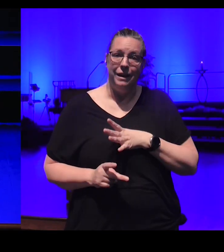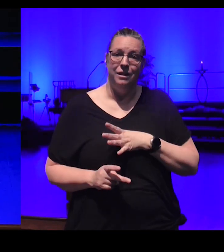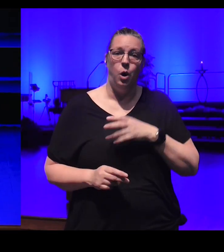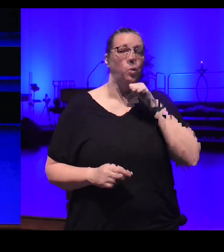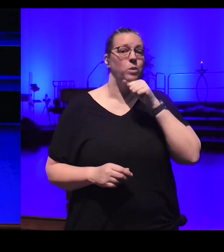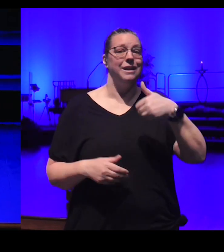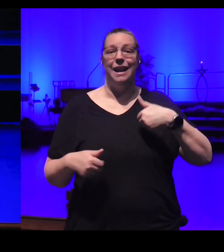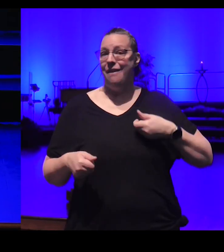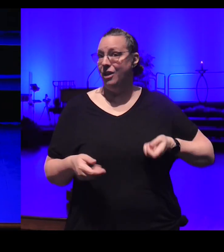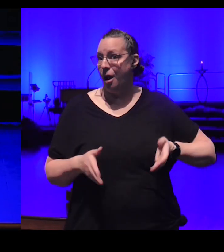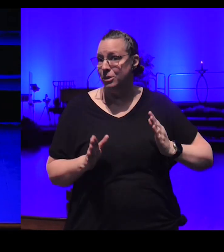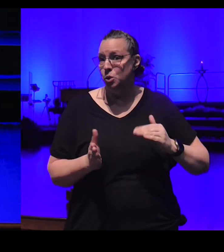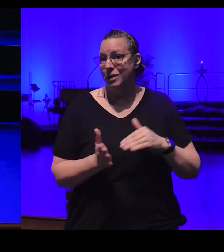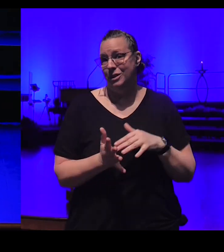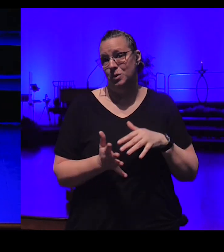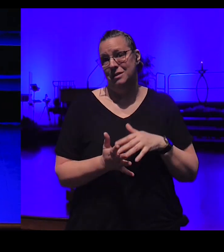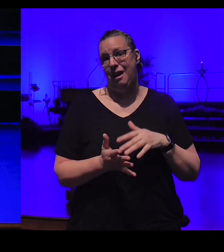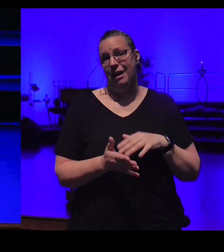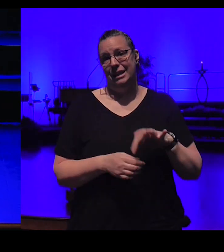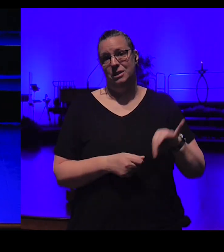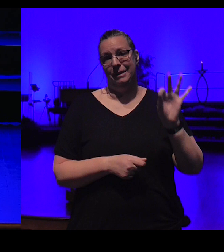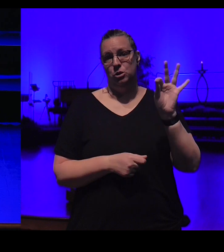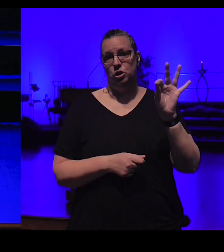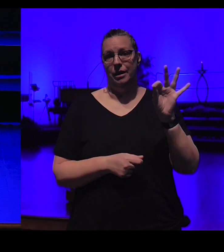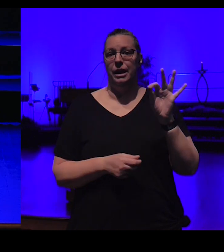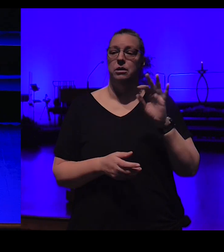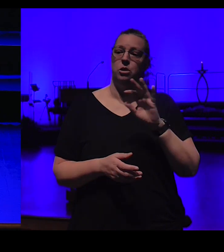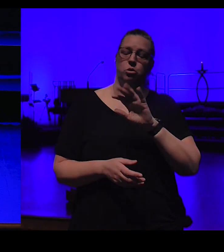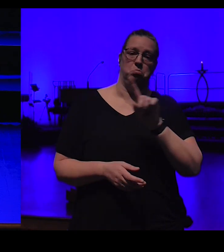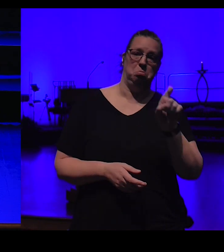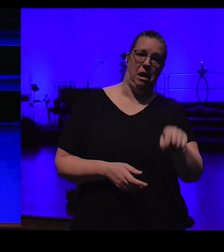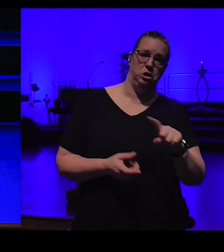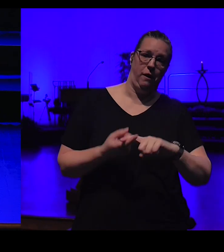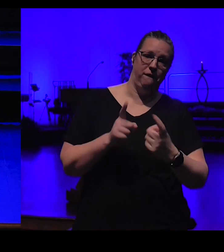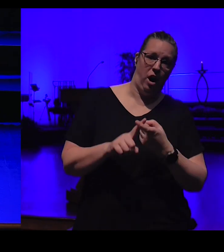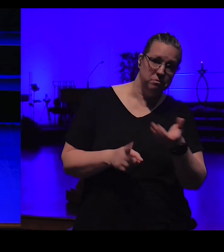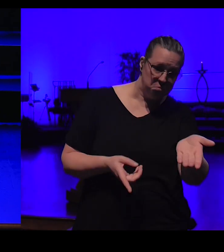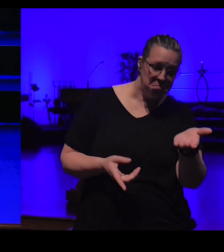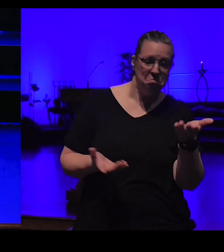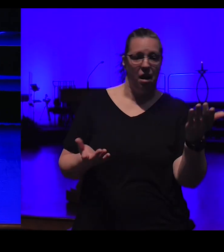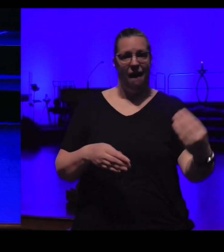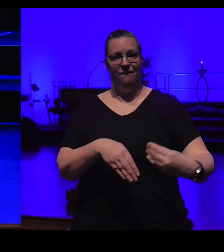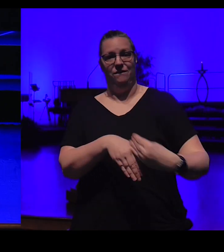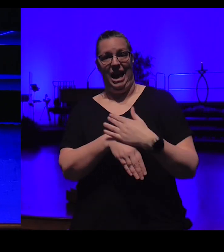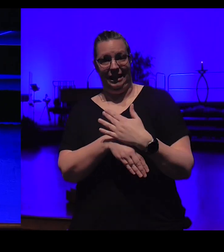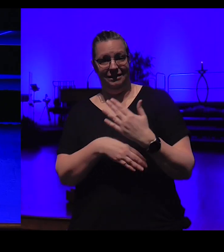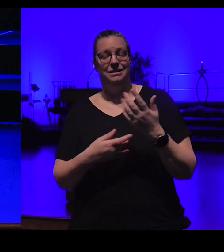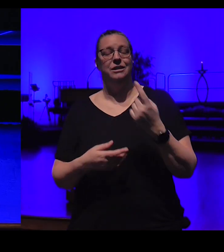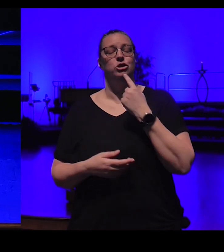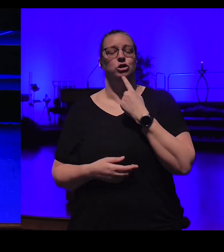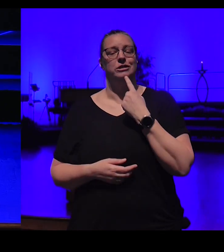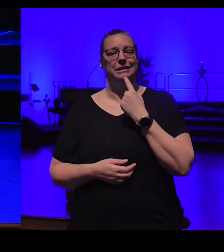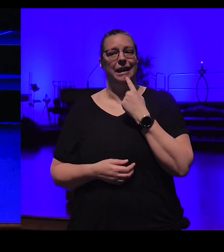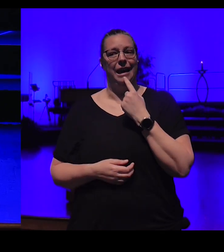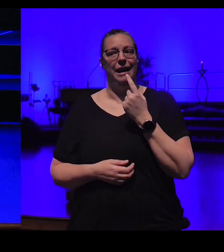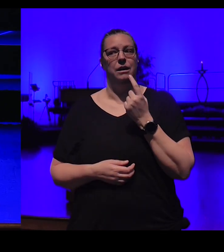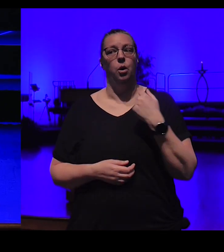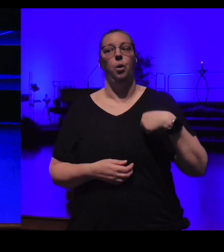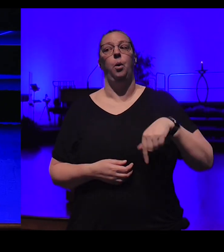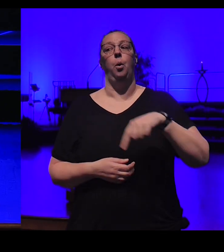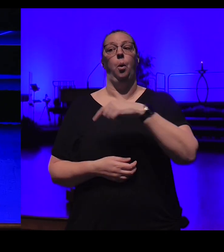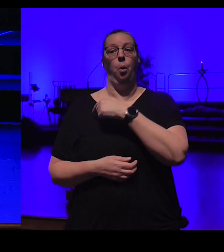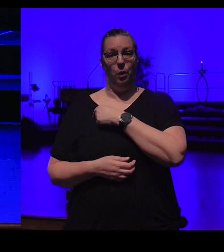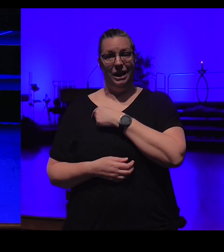opportunity to study spiritually. So she asked her priest what she should do, and the advice he gave her, he said, "We are